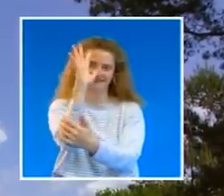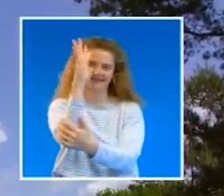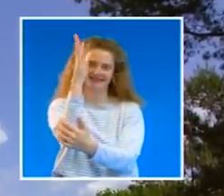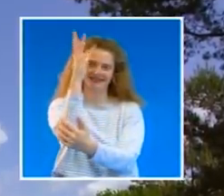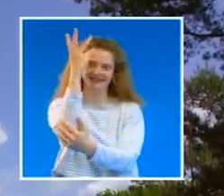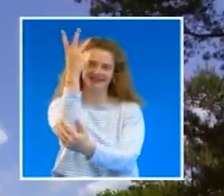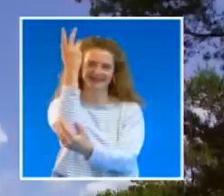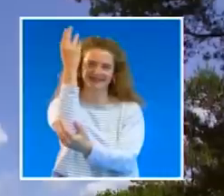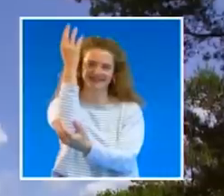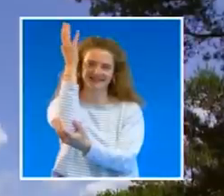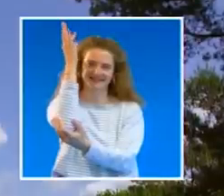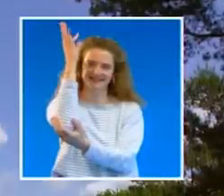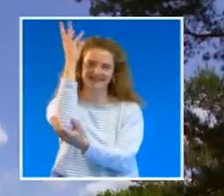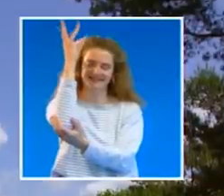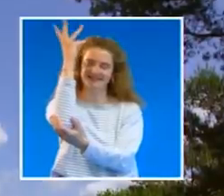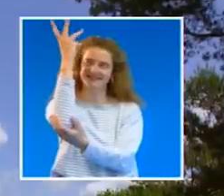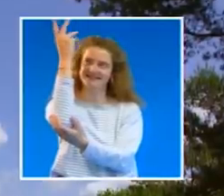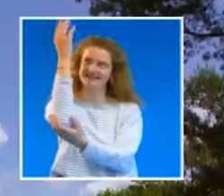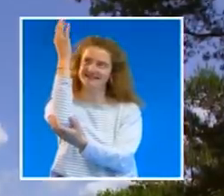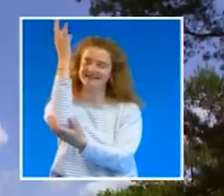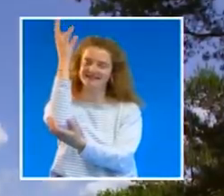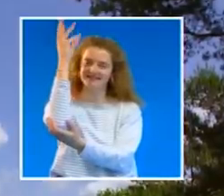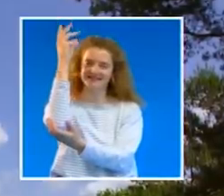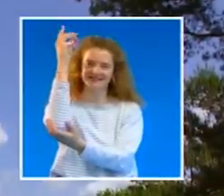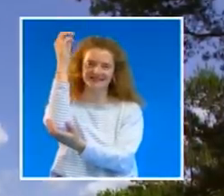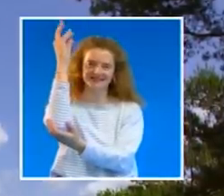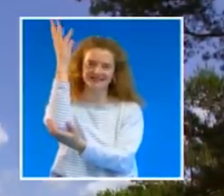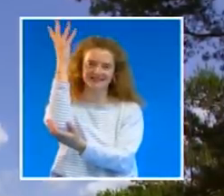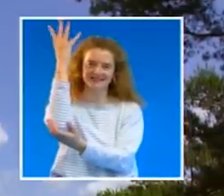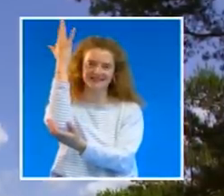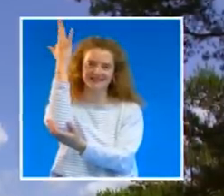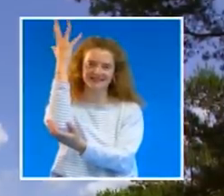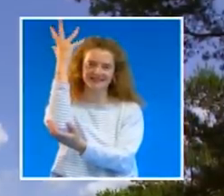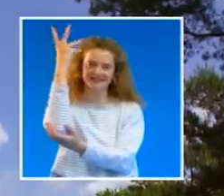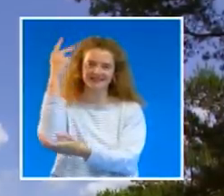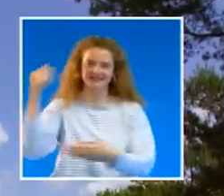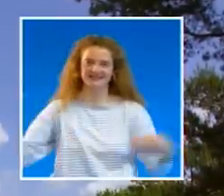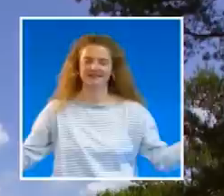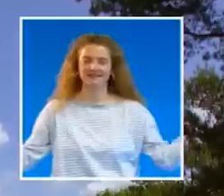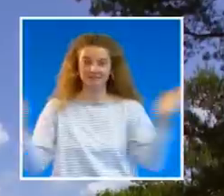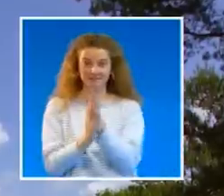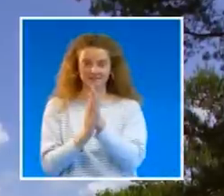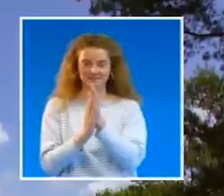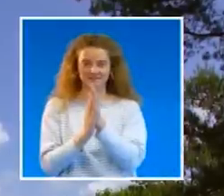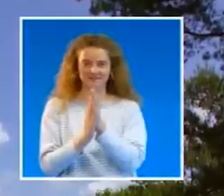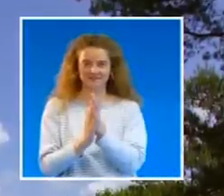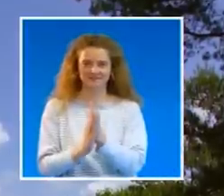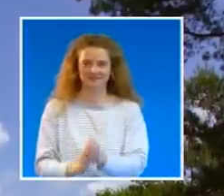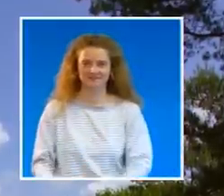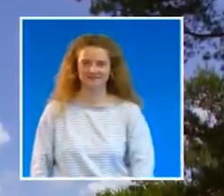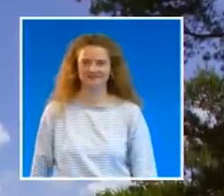They grew and did not stop until one day the pod went pop.